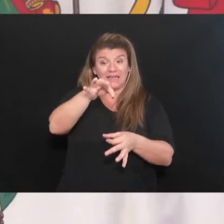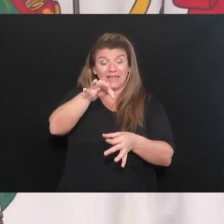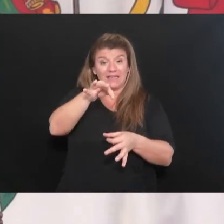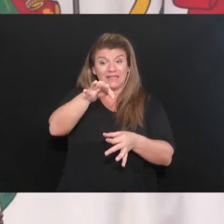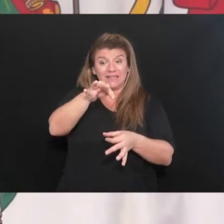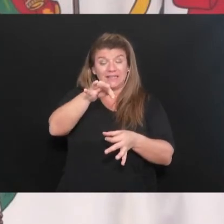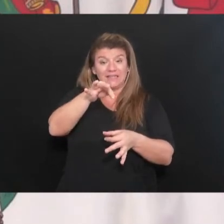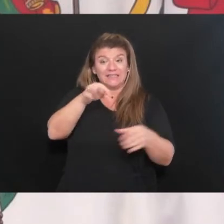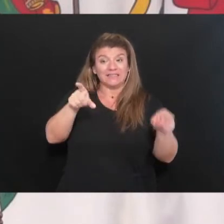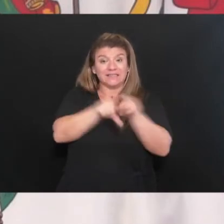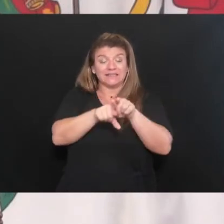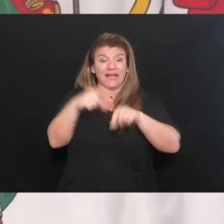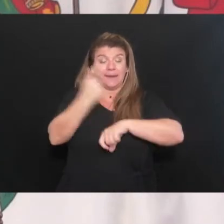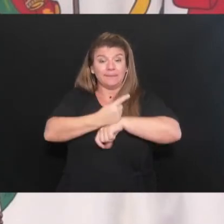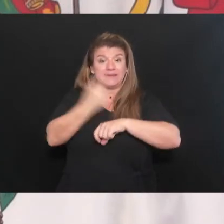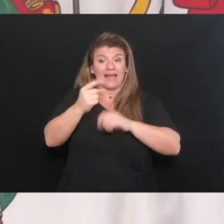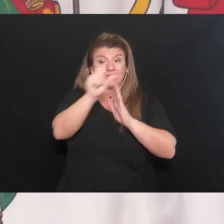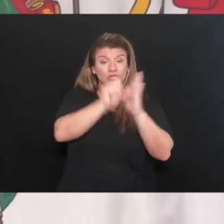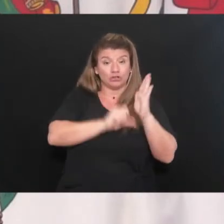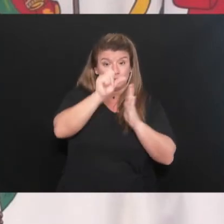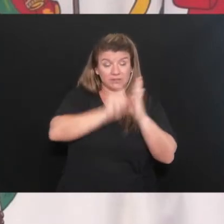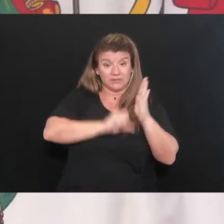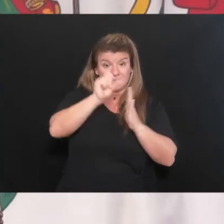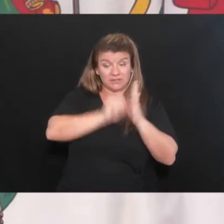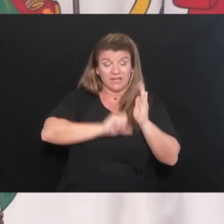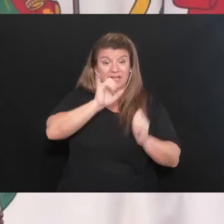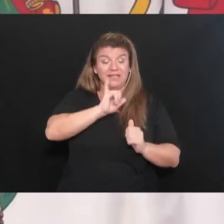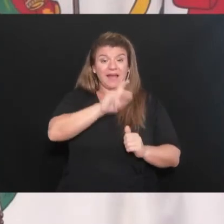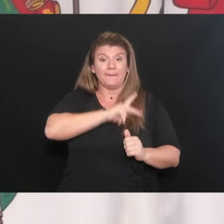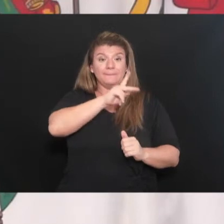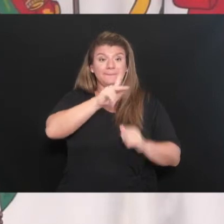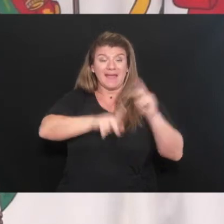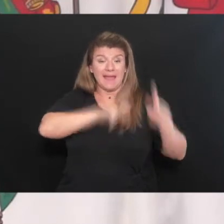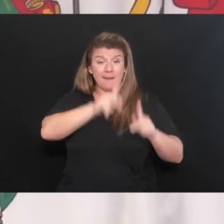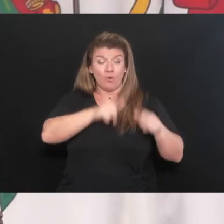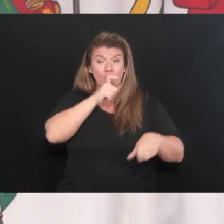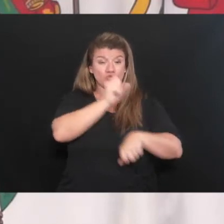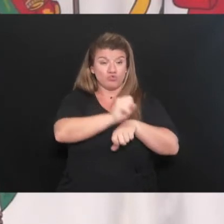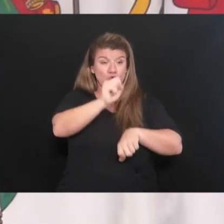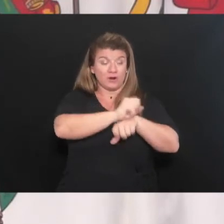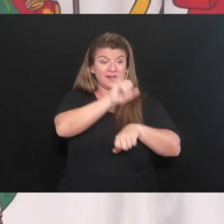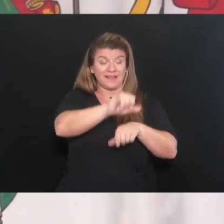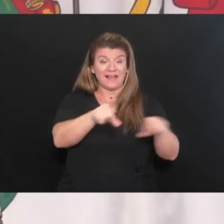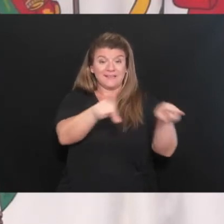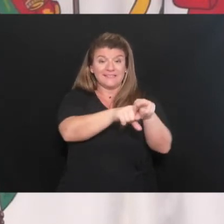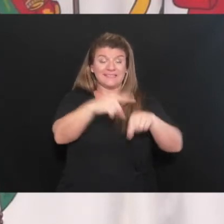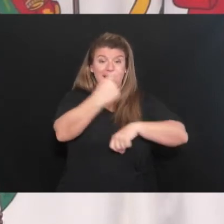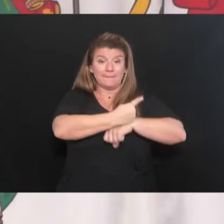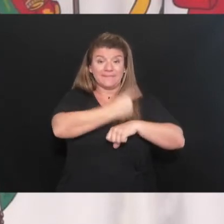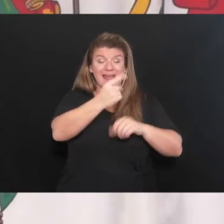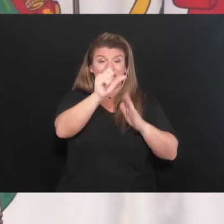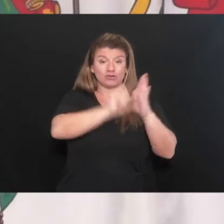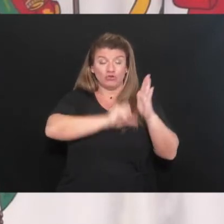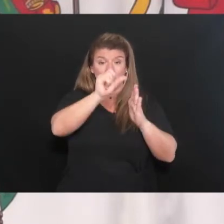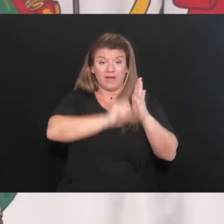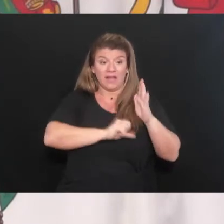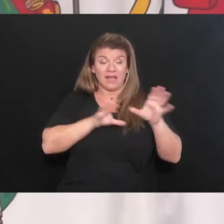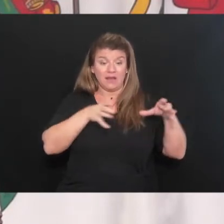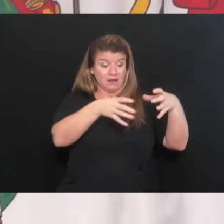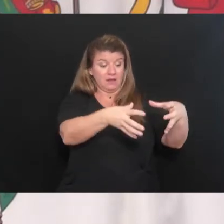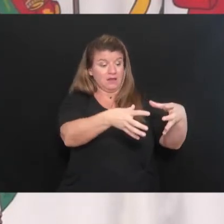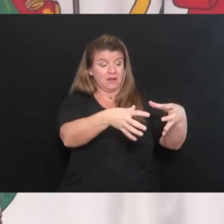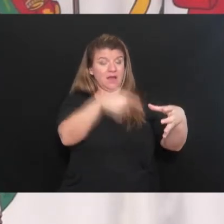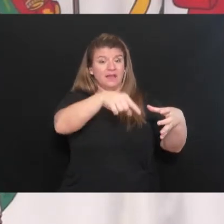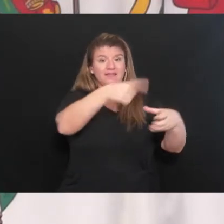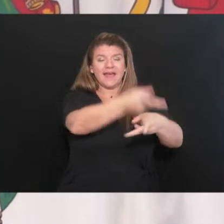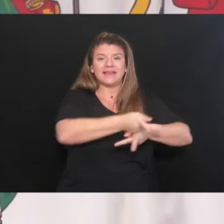move same-day surgeries and take that personnel that is working that and put them into the hospital to taking